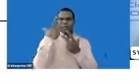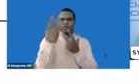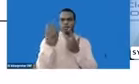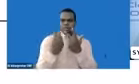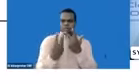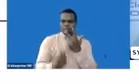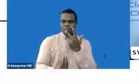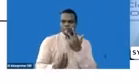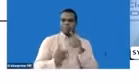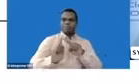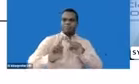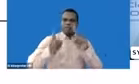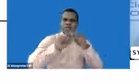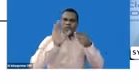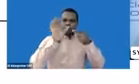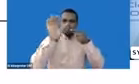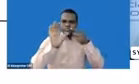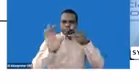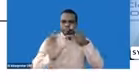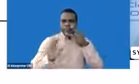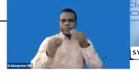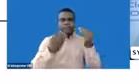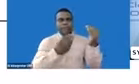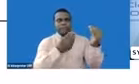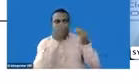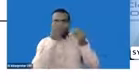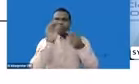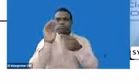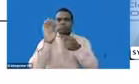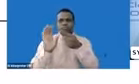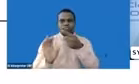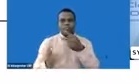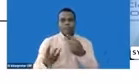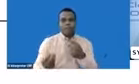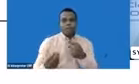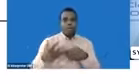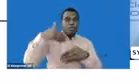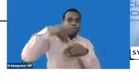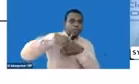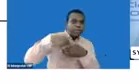can use for the training or to prepare for your training.